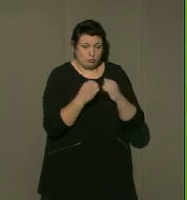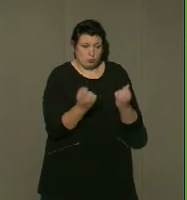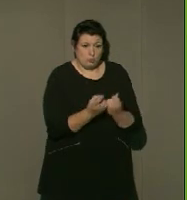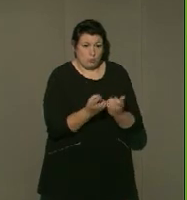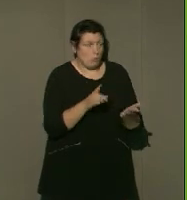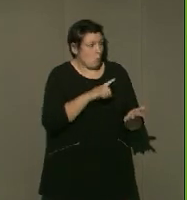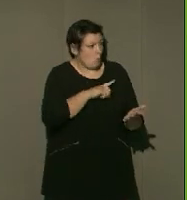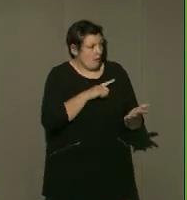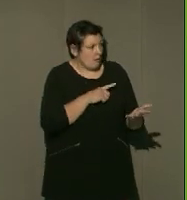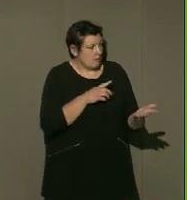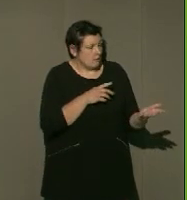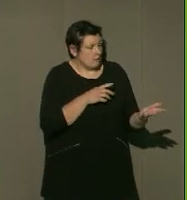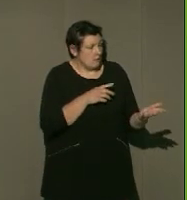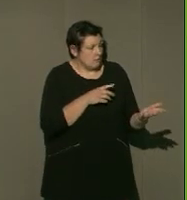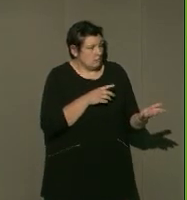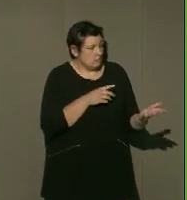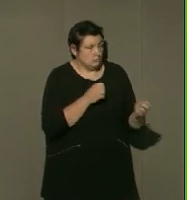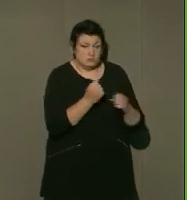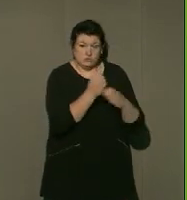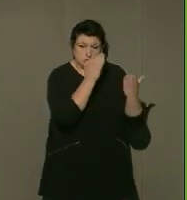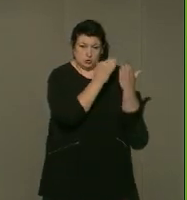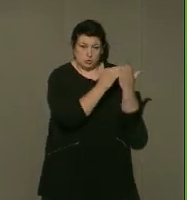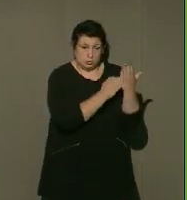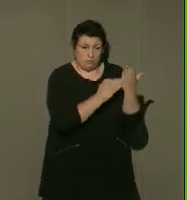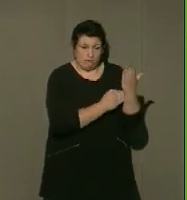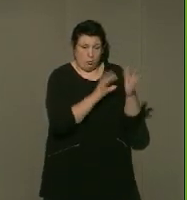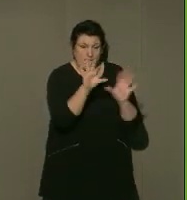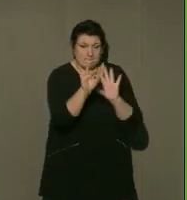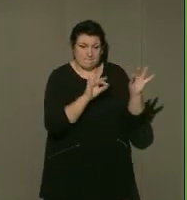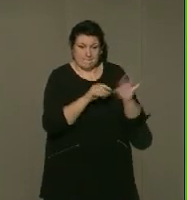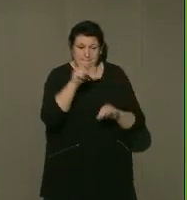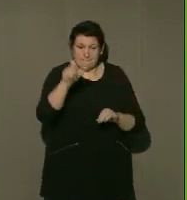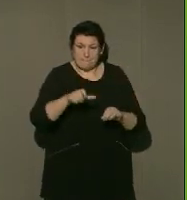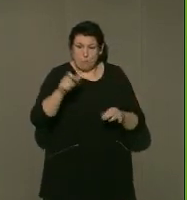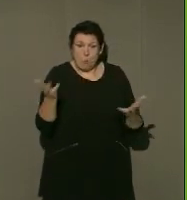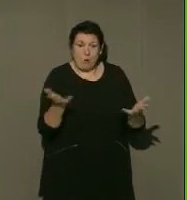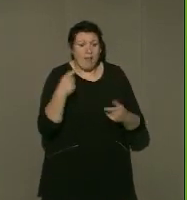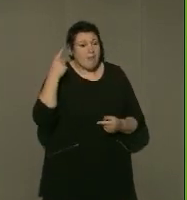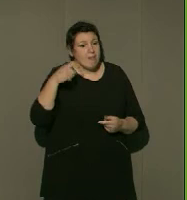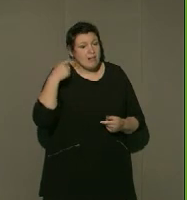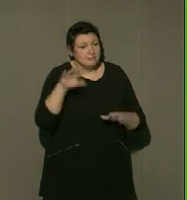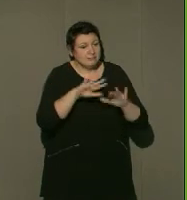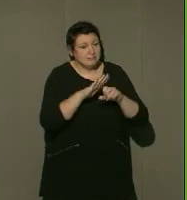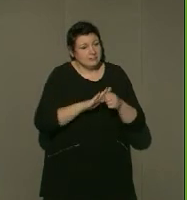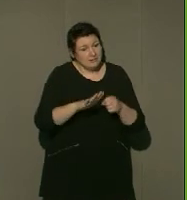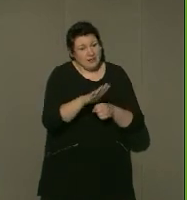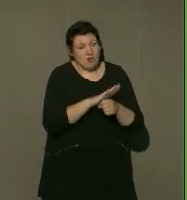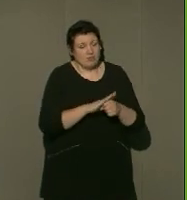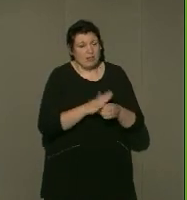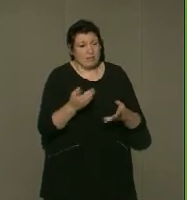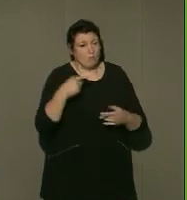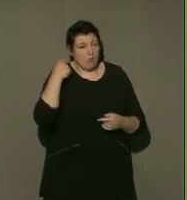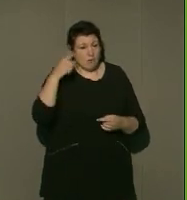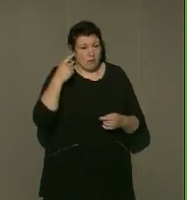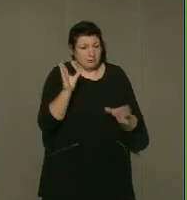produce rules for selecting candidates in the London region for the London Assembly and